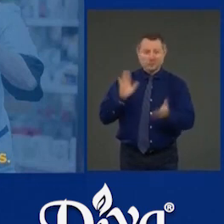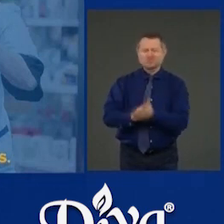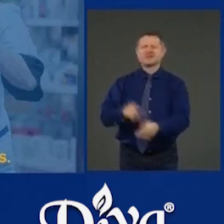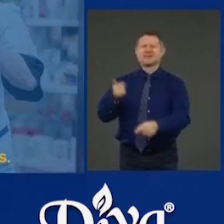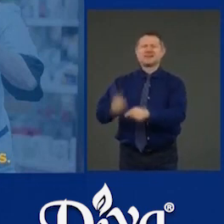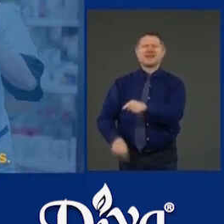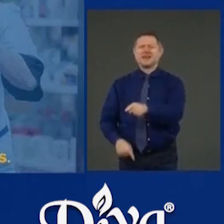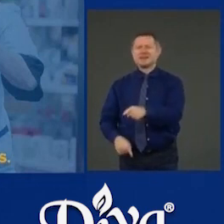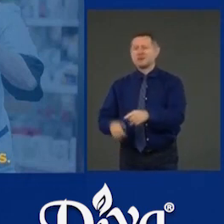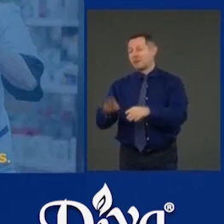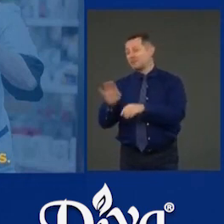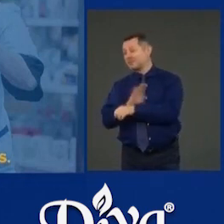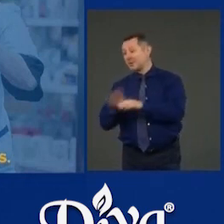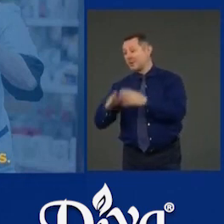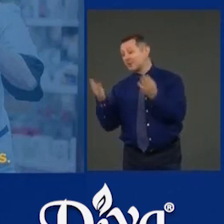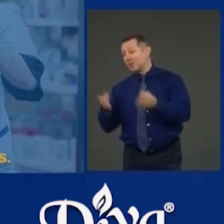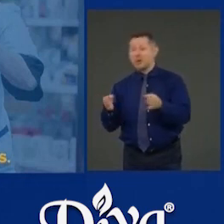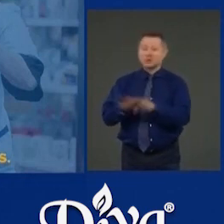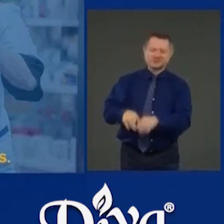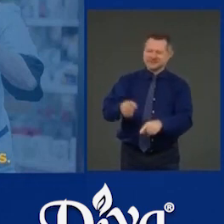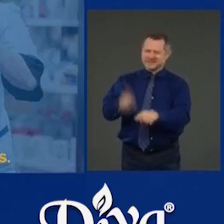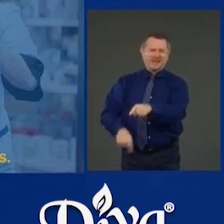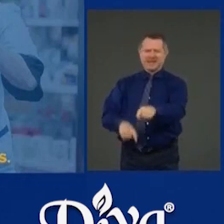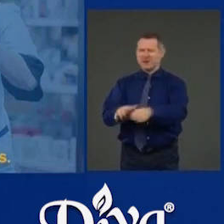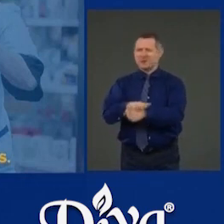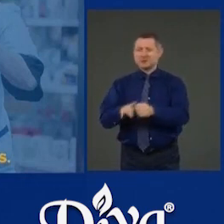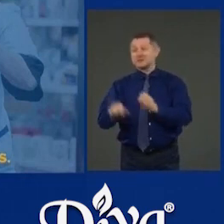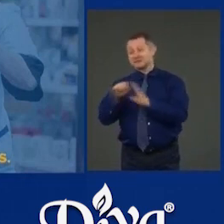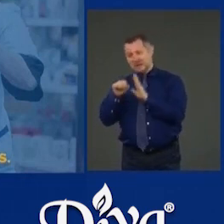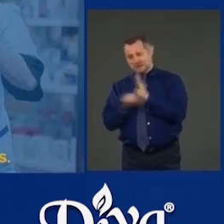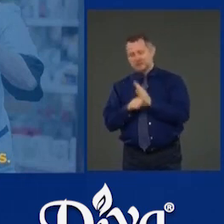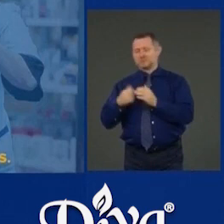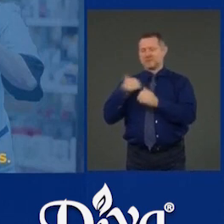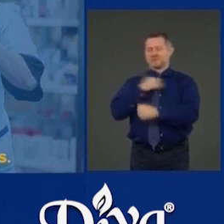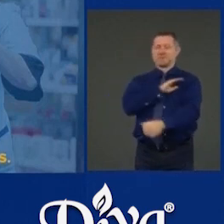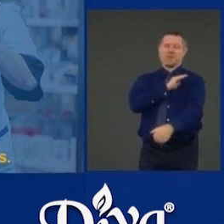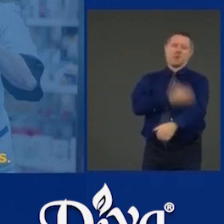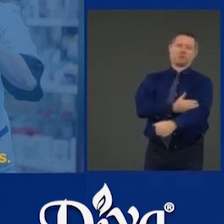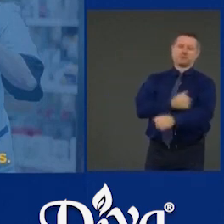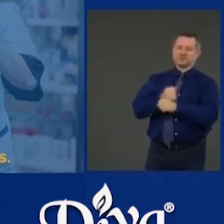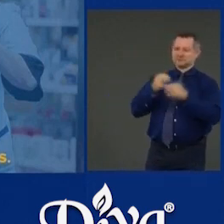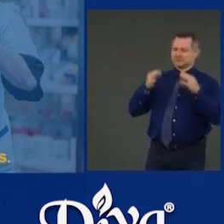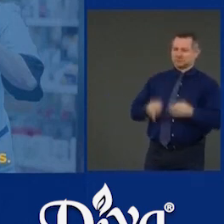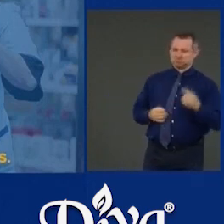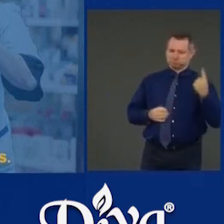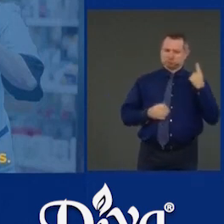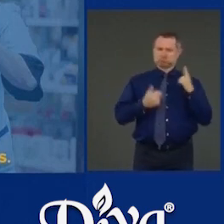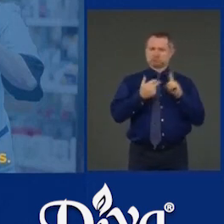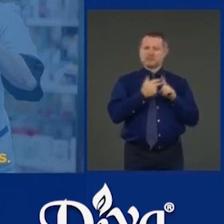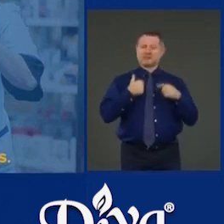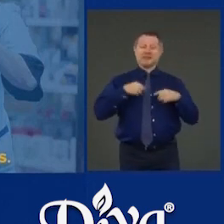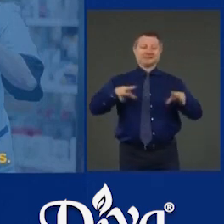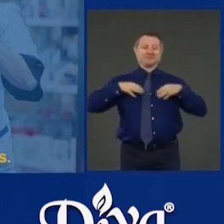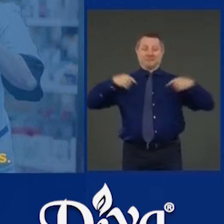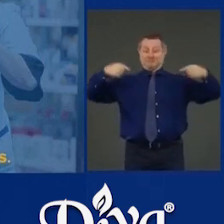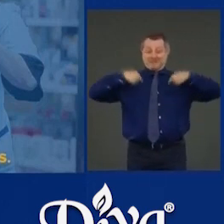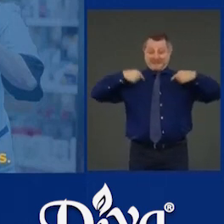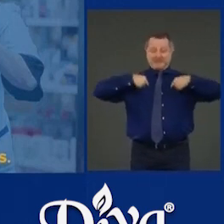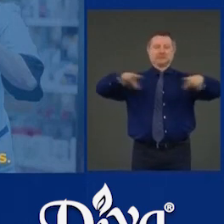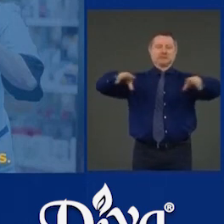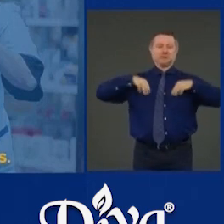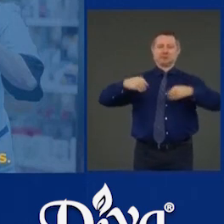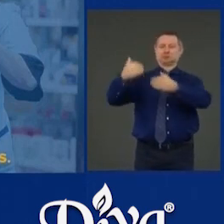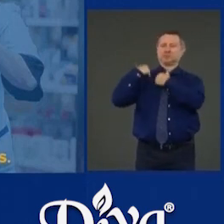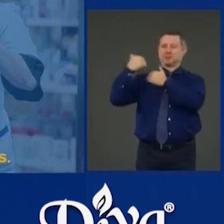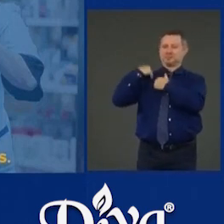open business. That's all the state's responsibility. And I assume it 100%. And I get 100 phone calls every